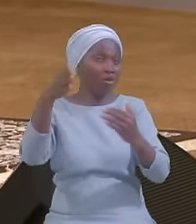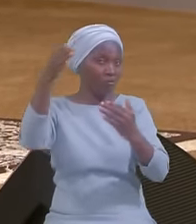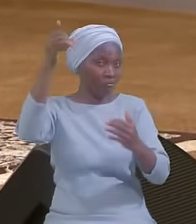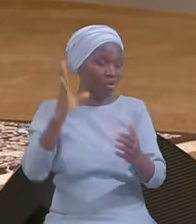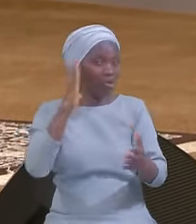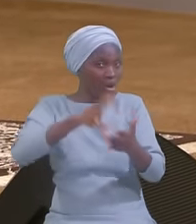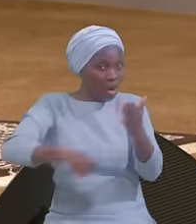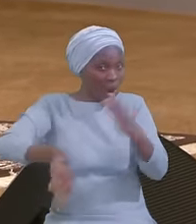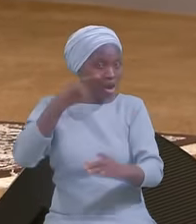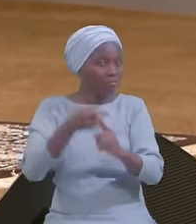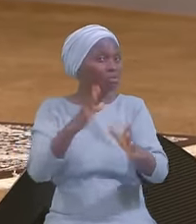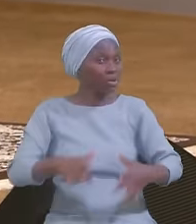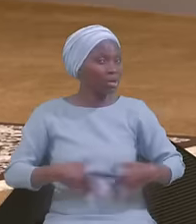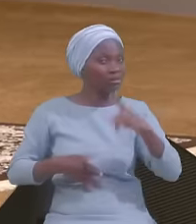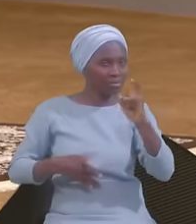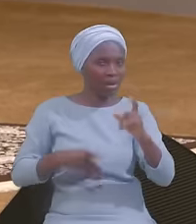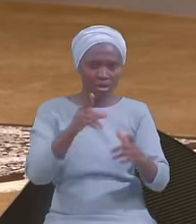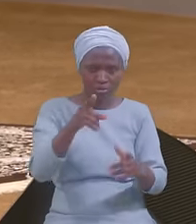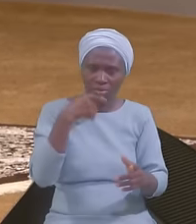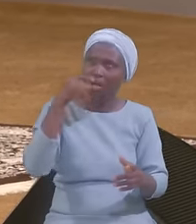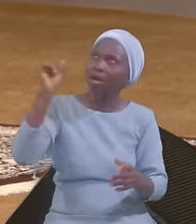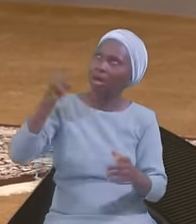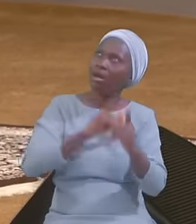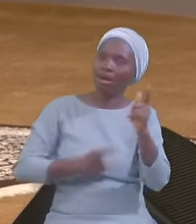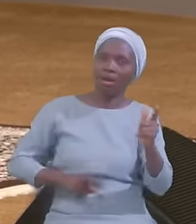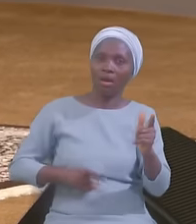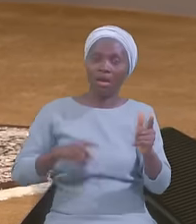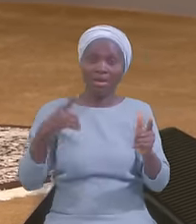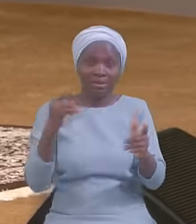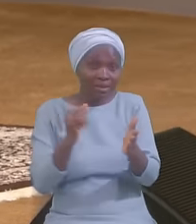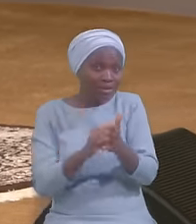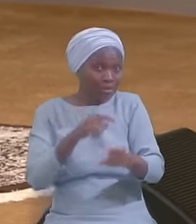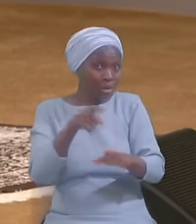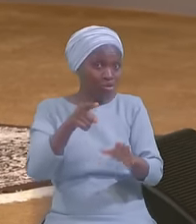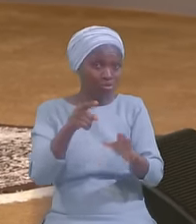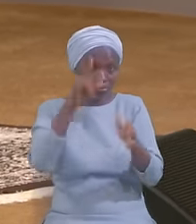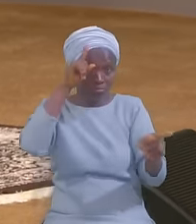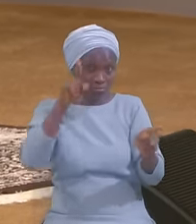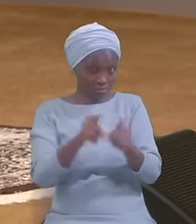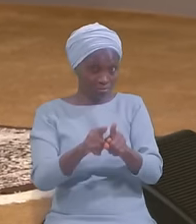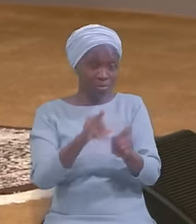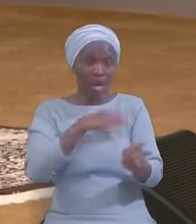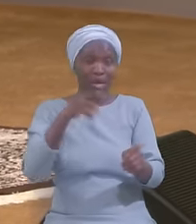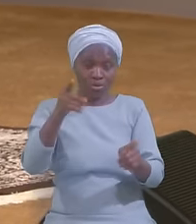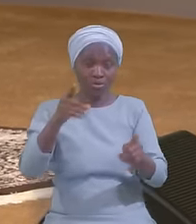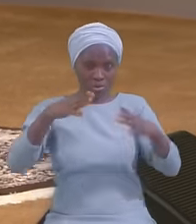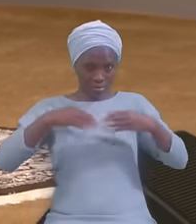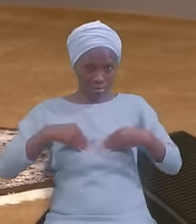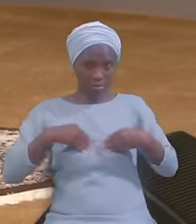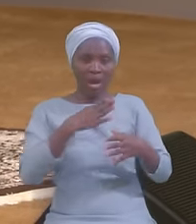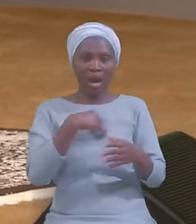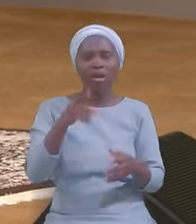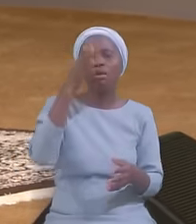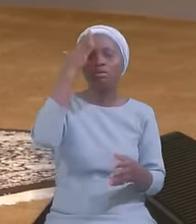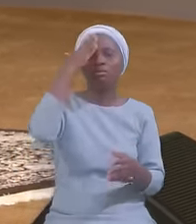away from you? And you say, yes, Lord. The moment you agree, the moment you affirm, the moment you know